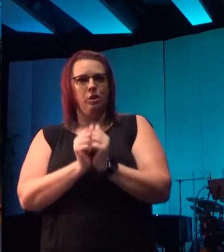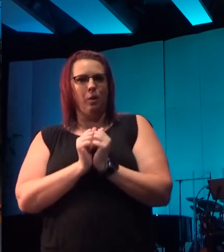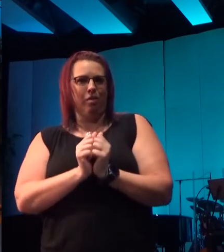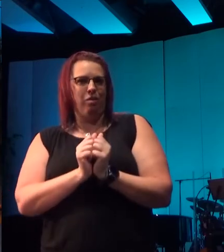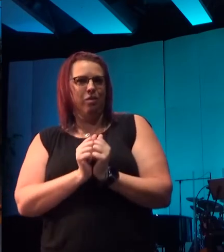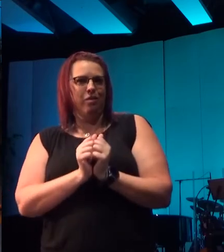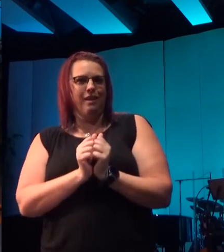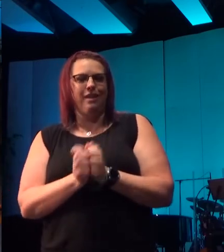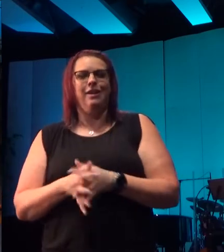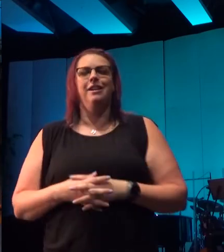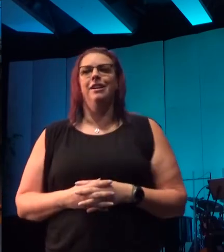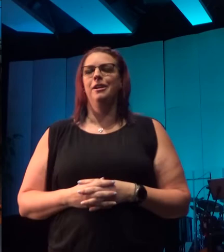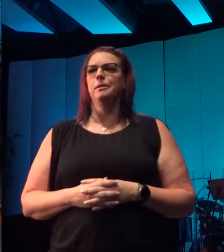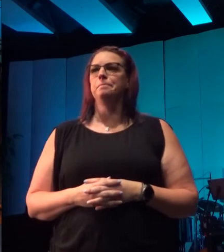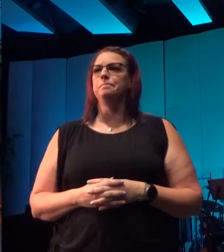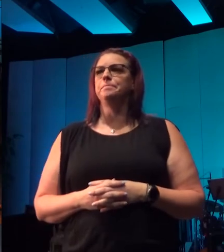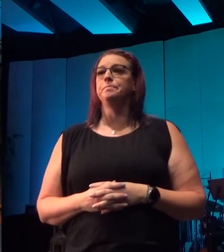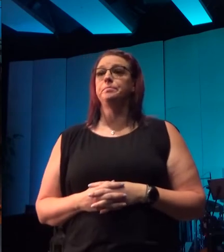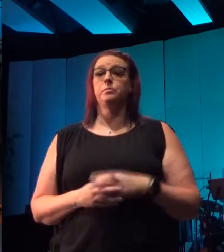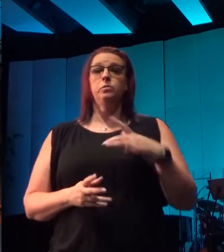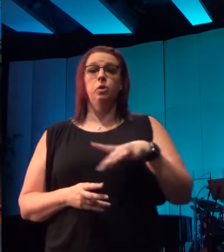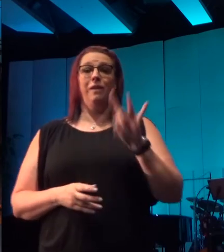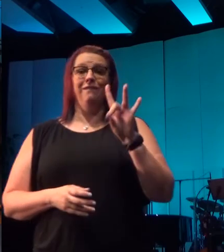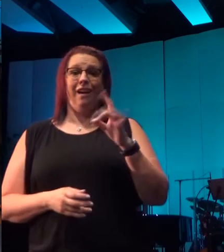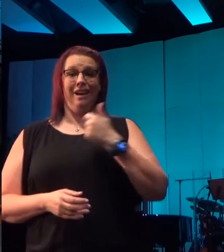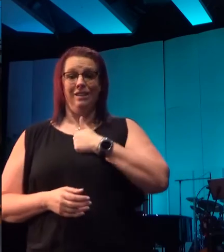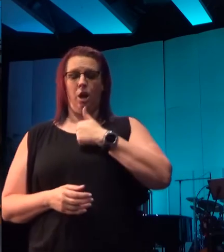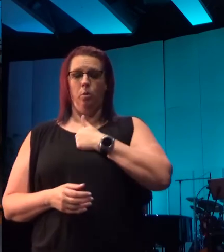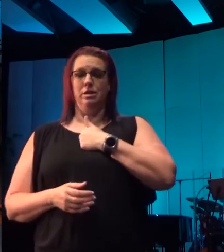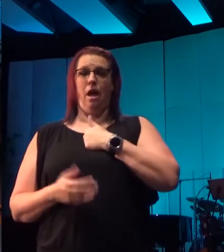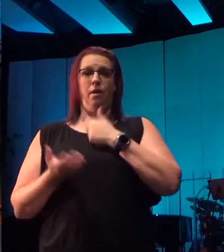And so we find ourselves restored,